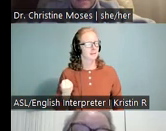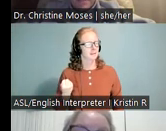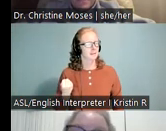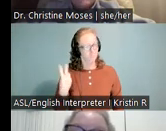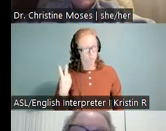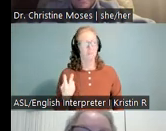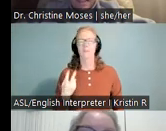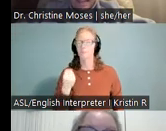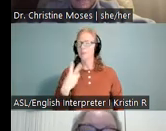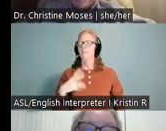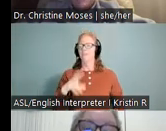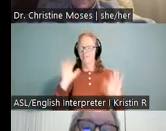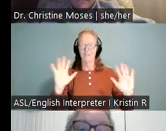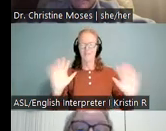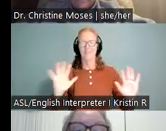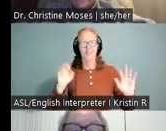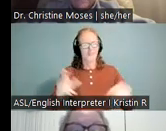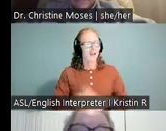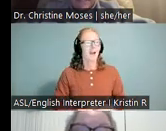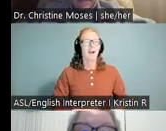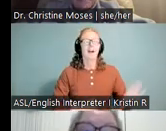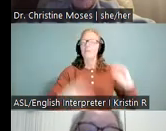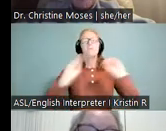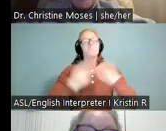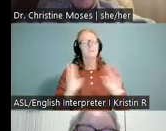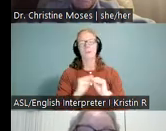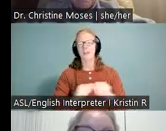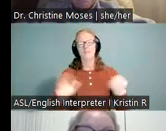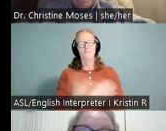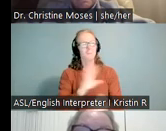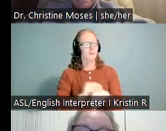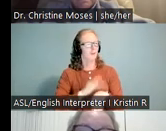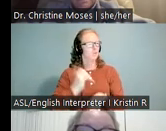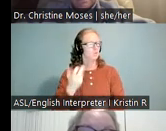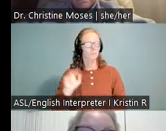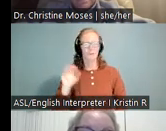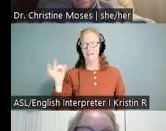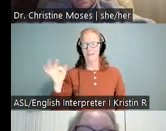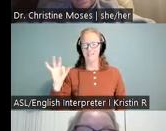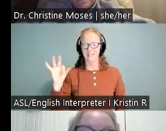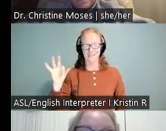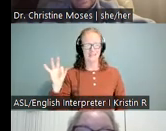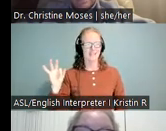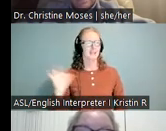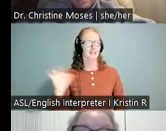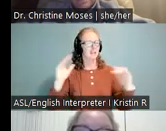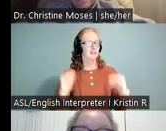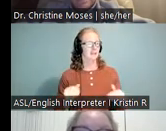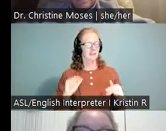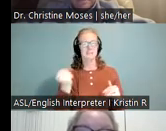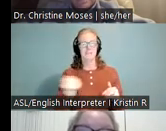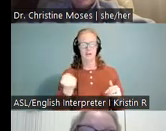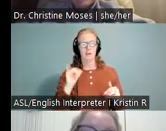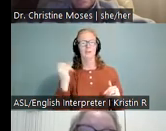The 12th. Okay, good. Yeah. So there are more coming. We have a full meeting on January 19th with everybody. And then Saturday,